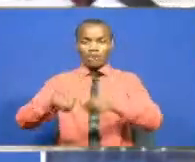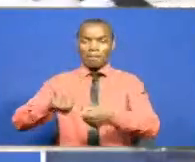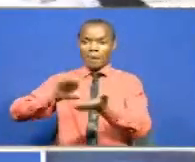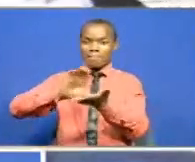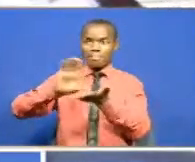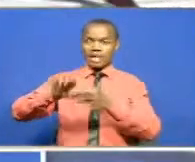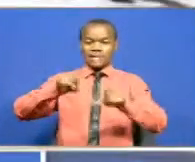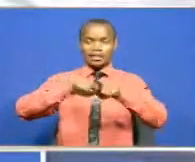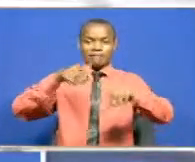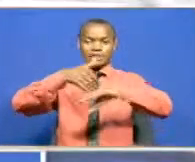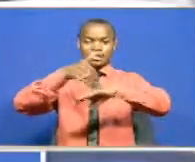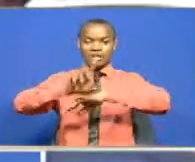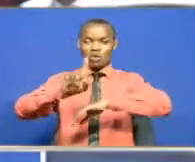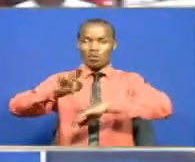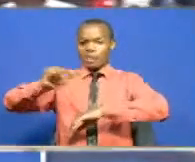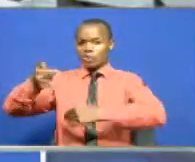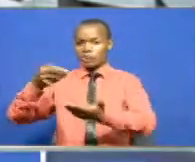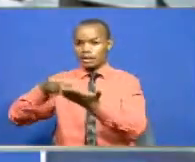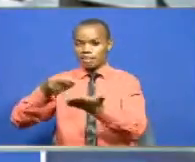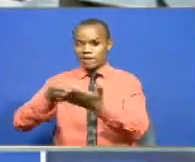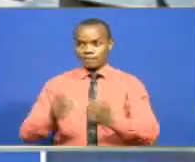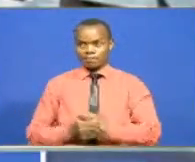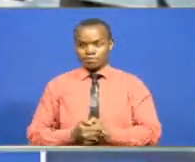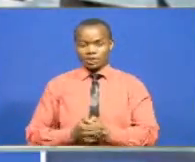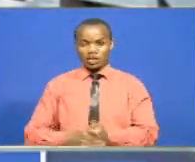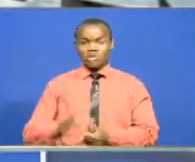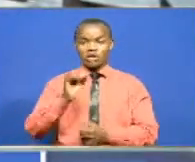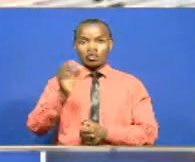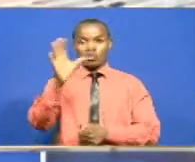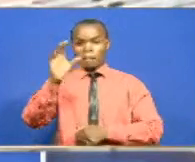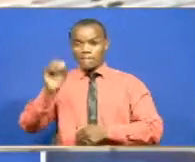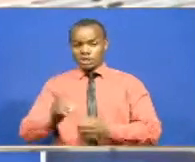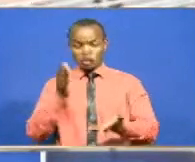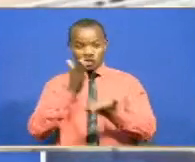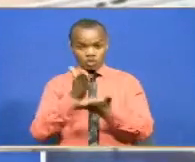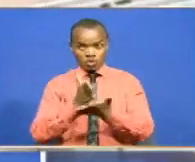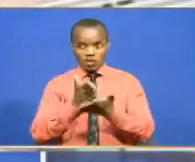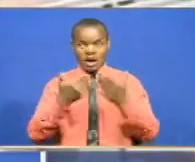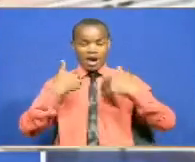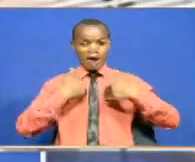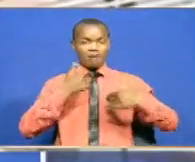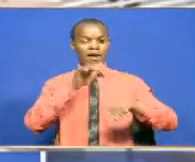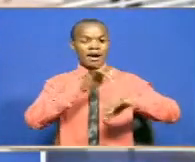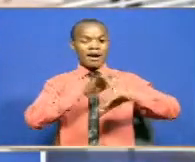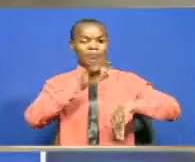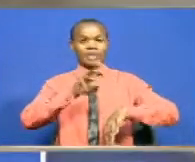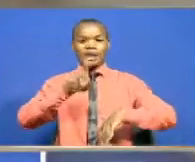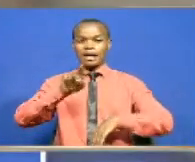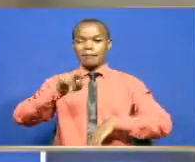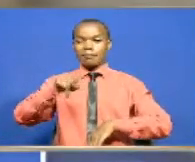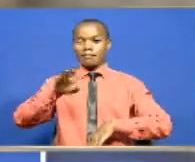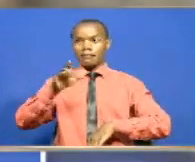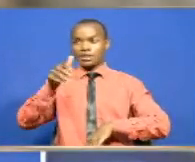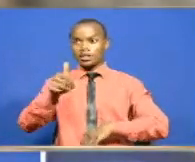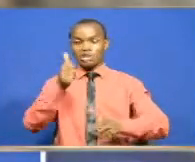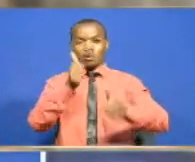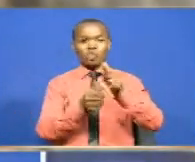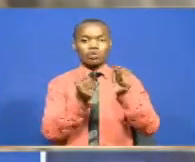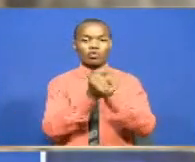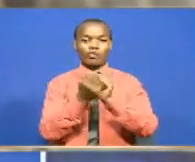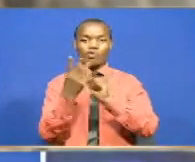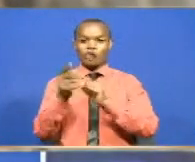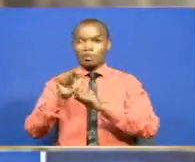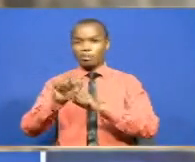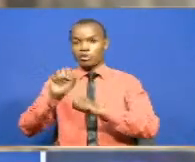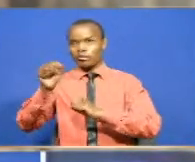for sending at least 1,000 shillings. This zero rating impacted M-Pesa revenue, which Safaricom says declined